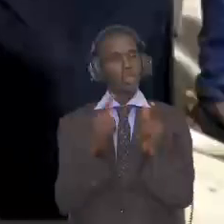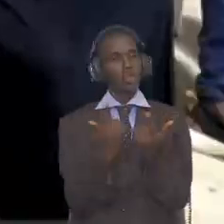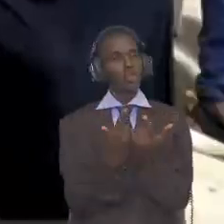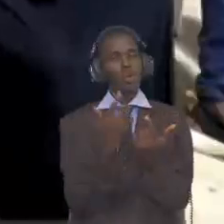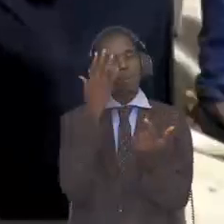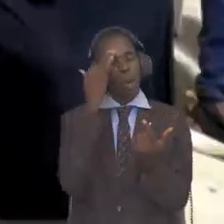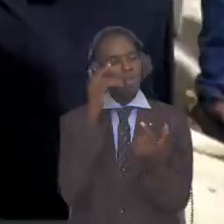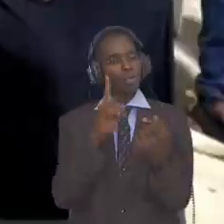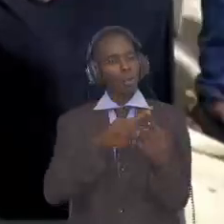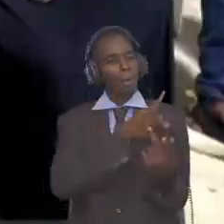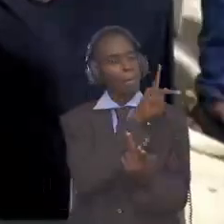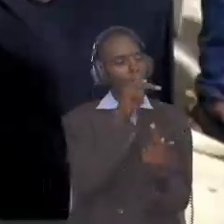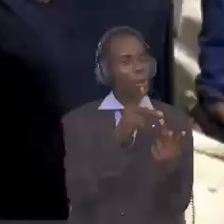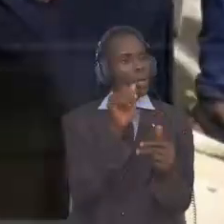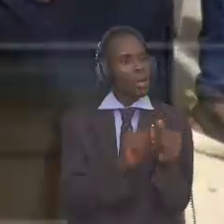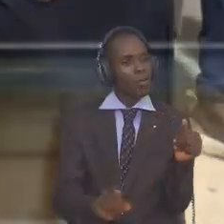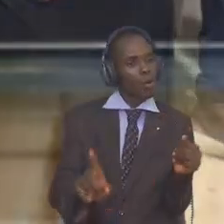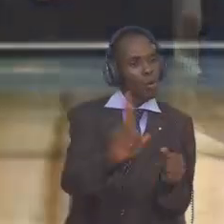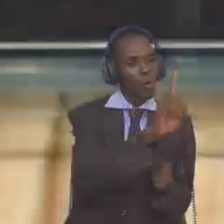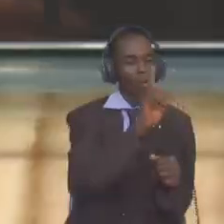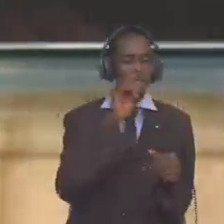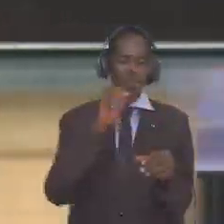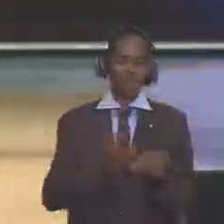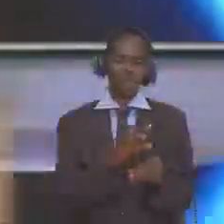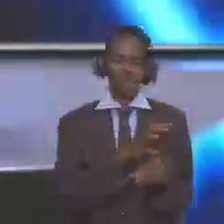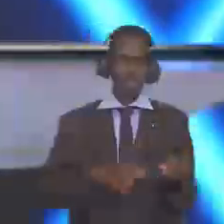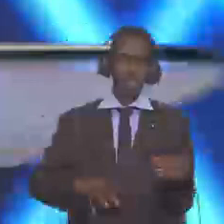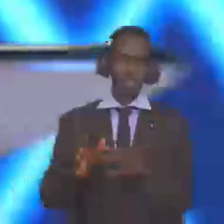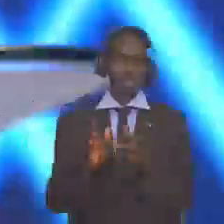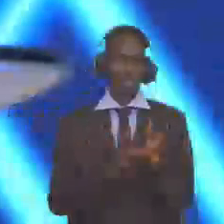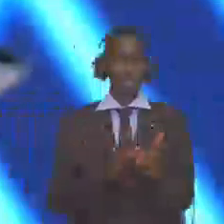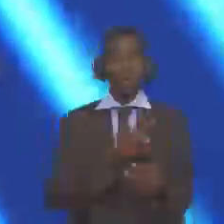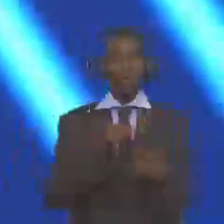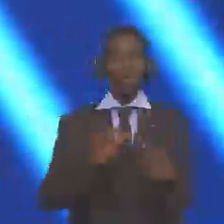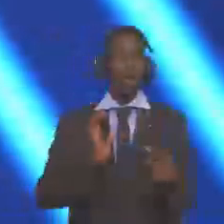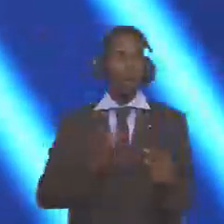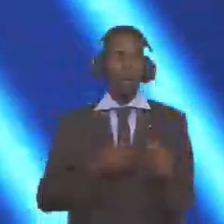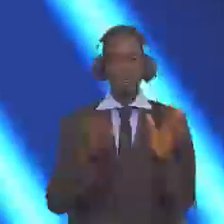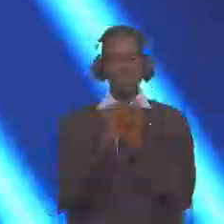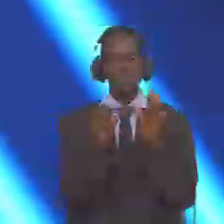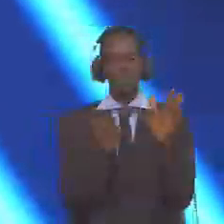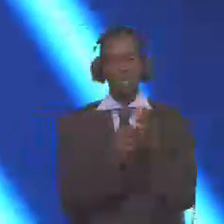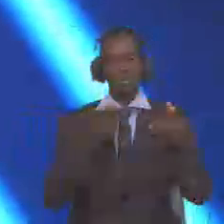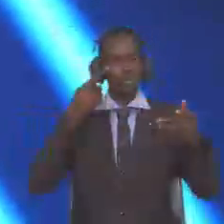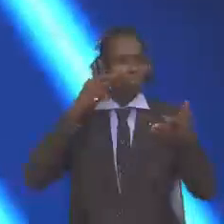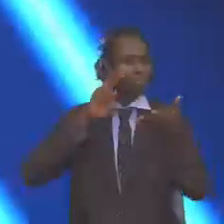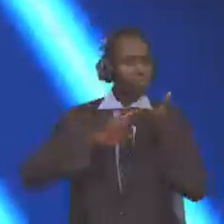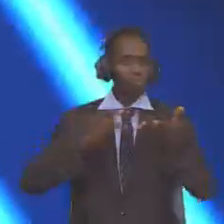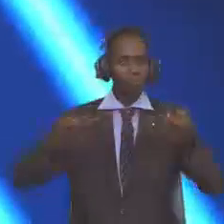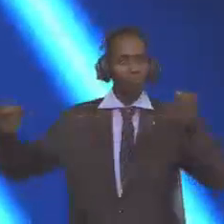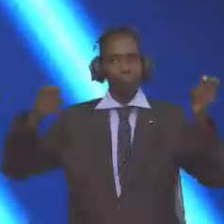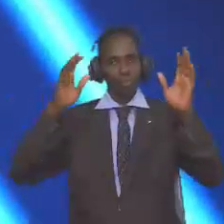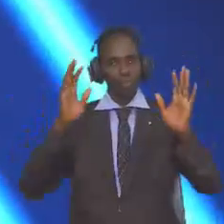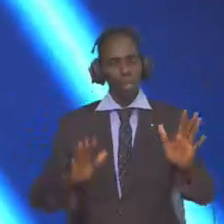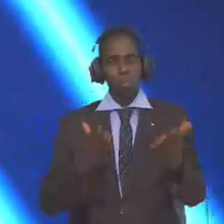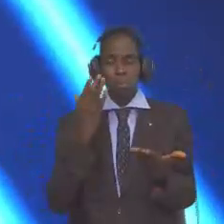perfect every man in Christ Jesus. And when our overseers are preaching the word, maybe they have been Christians for many,